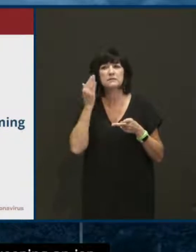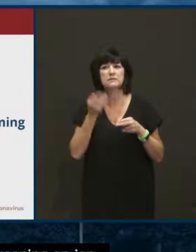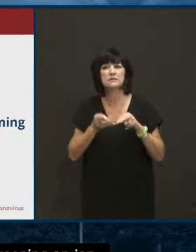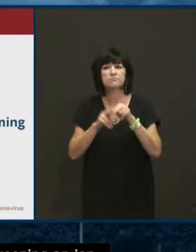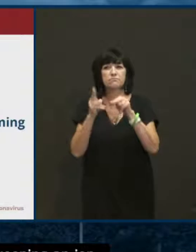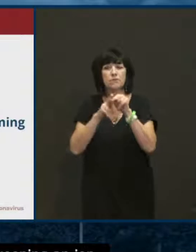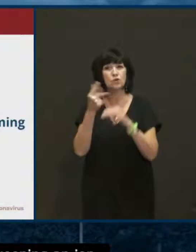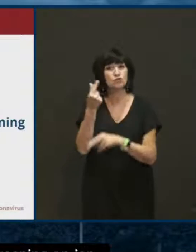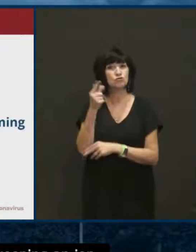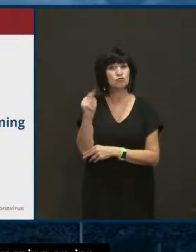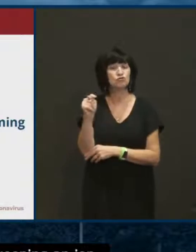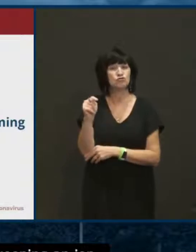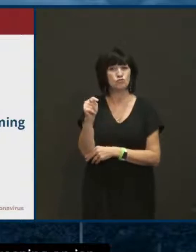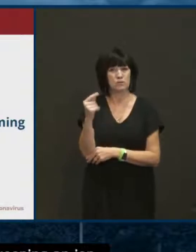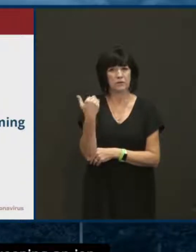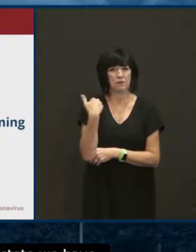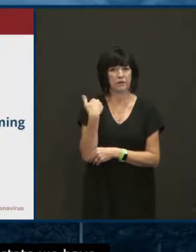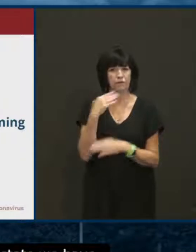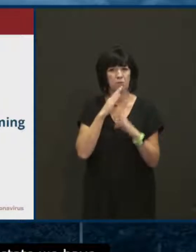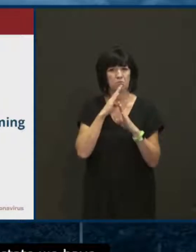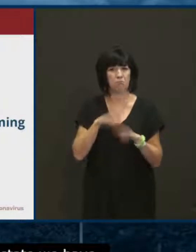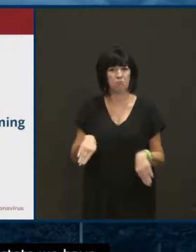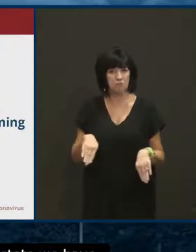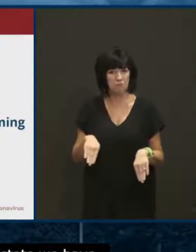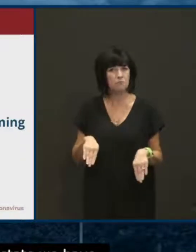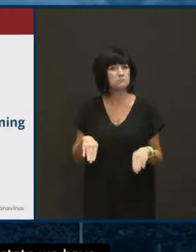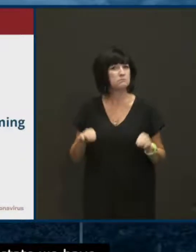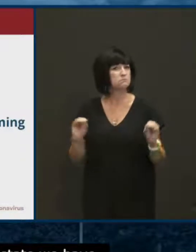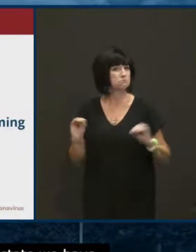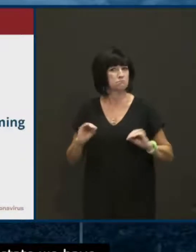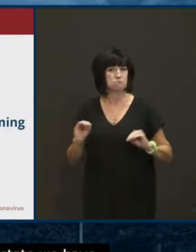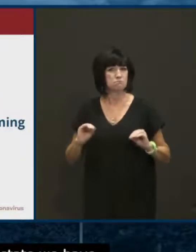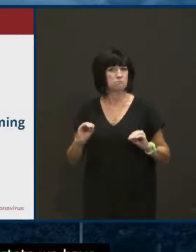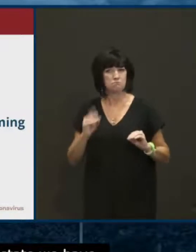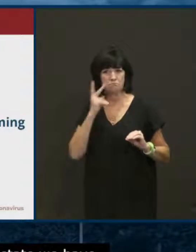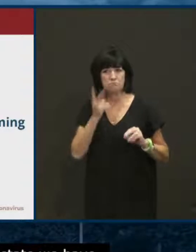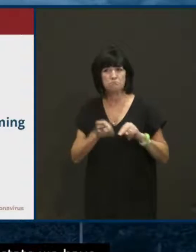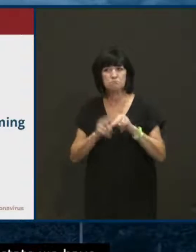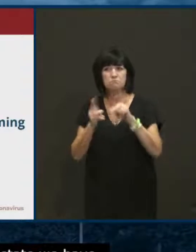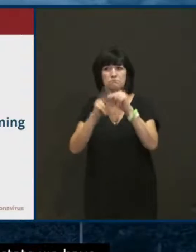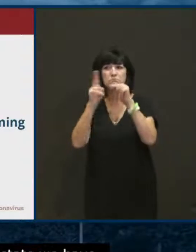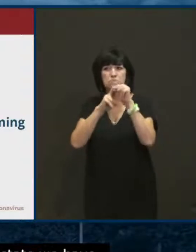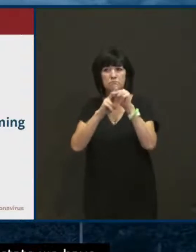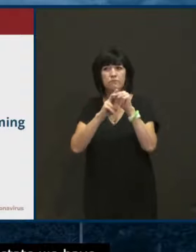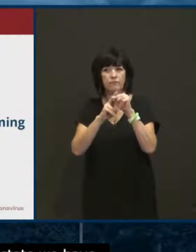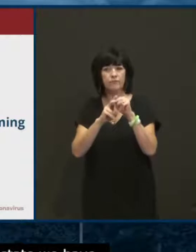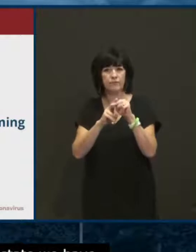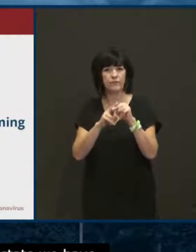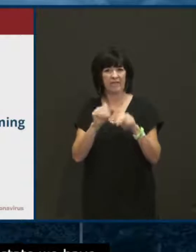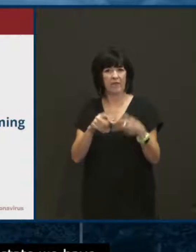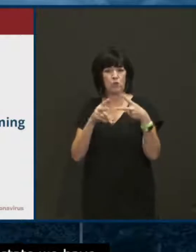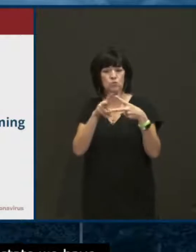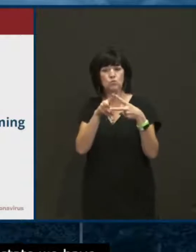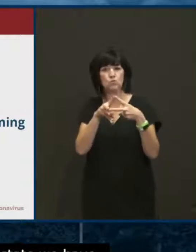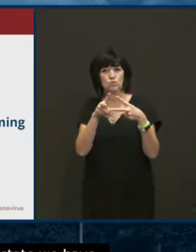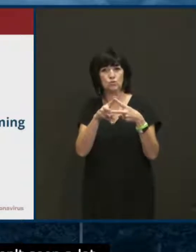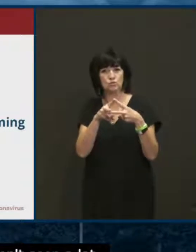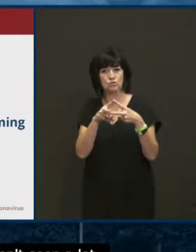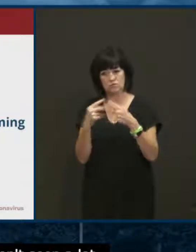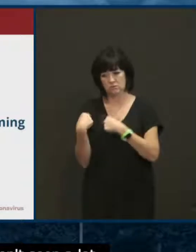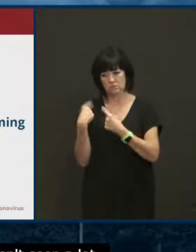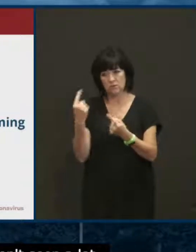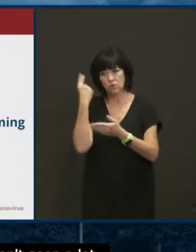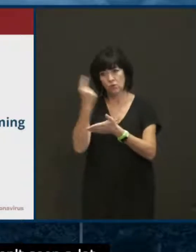a while has been a pretty quiet area. We haven't seen a lot of cases. Same with Lewis. Those are two areas. Over the last week,